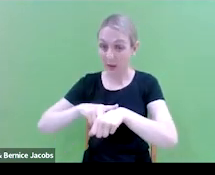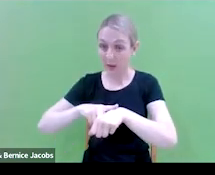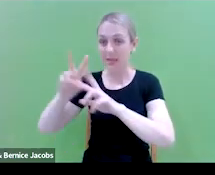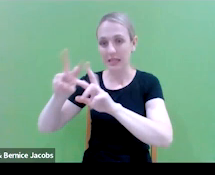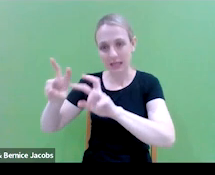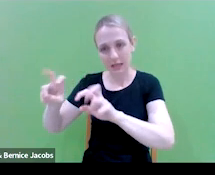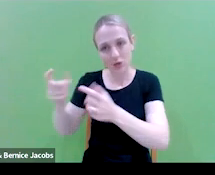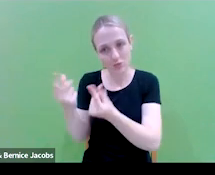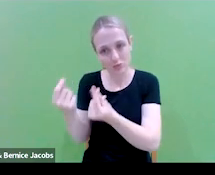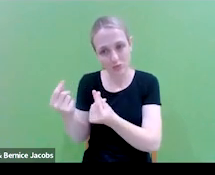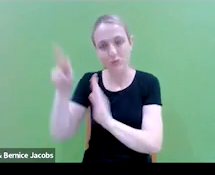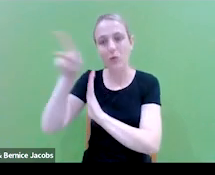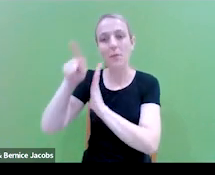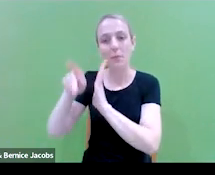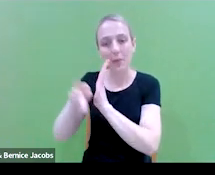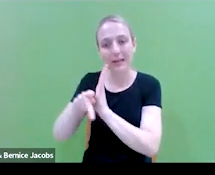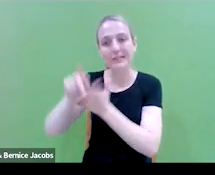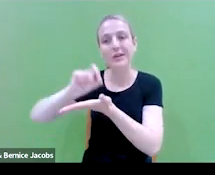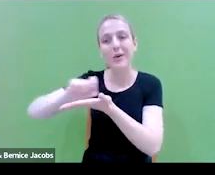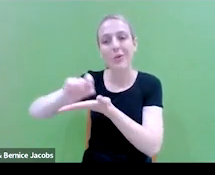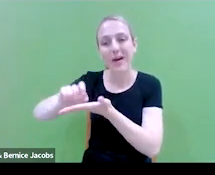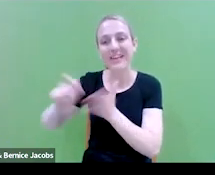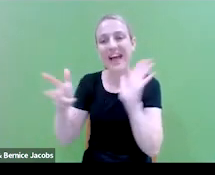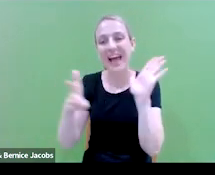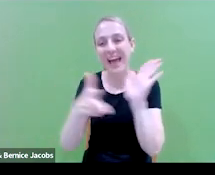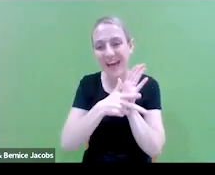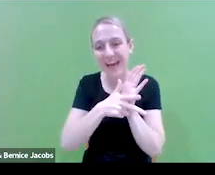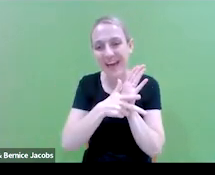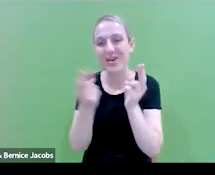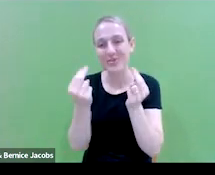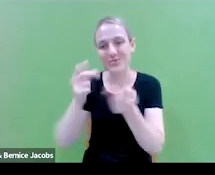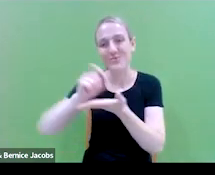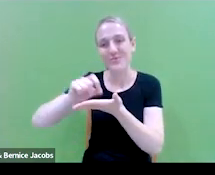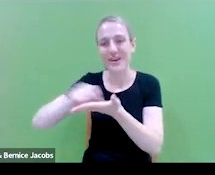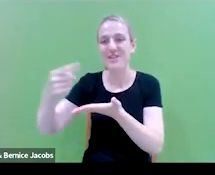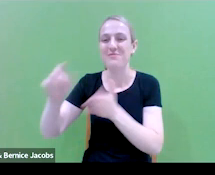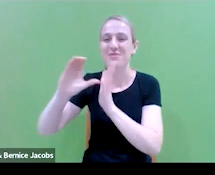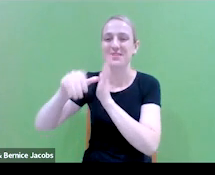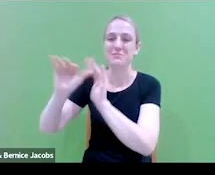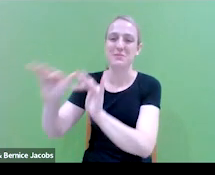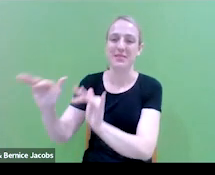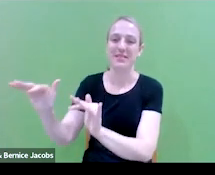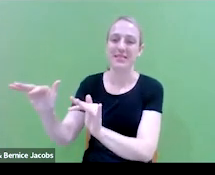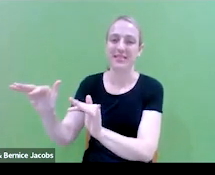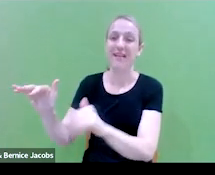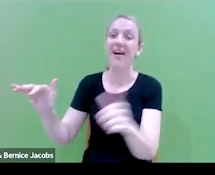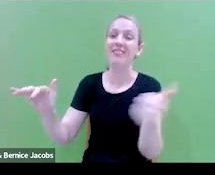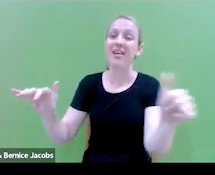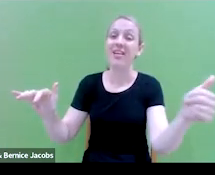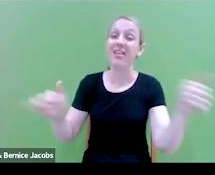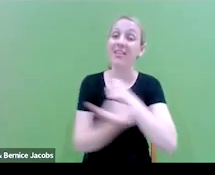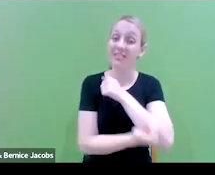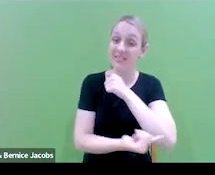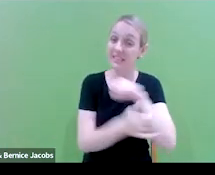a policy or a new act in terms of people with disabilities. And that is what's happened in various other countries to